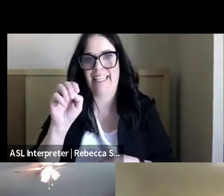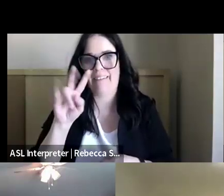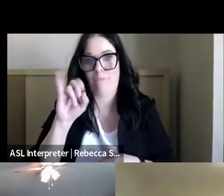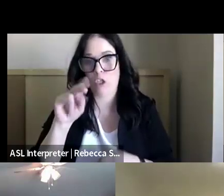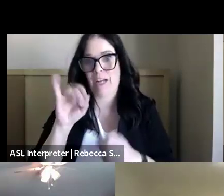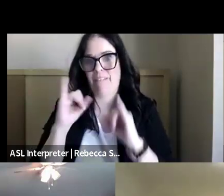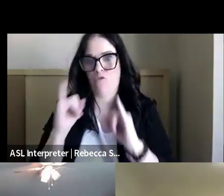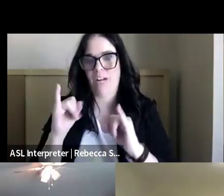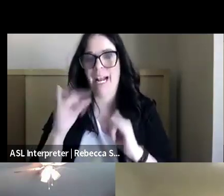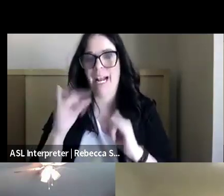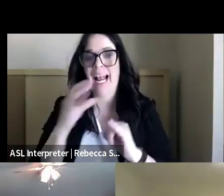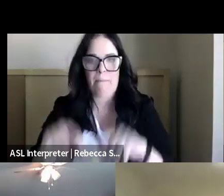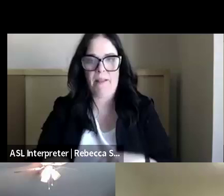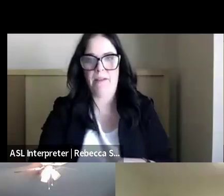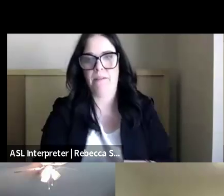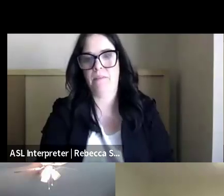instructions and the template.